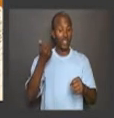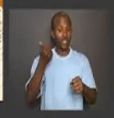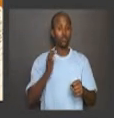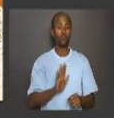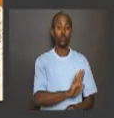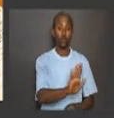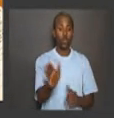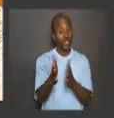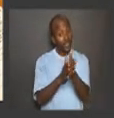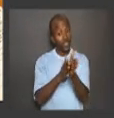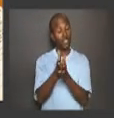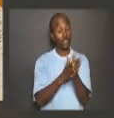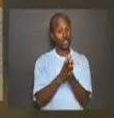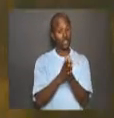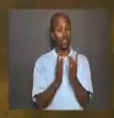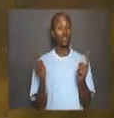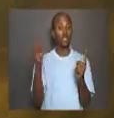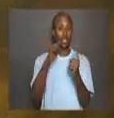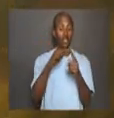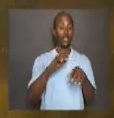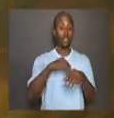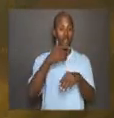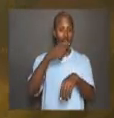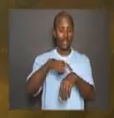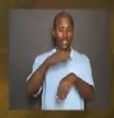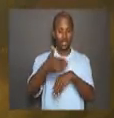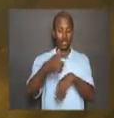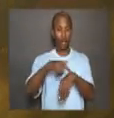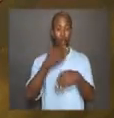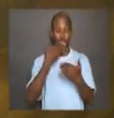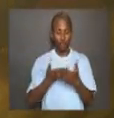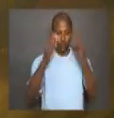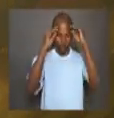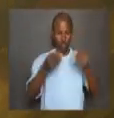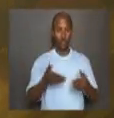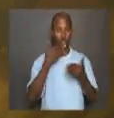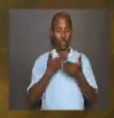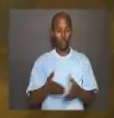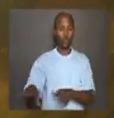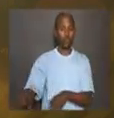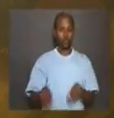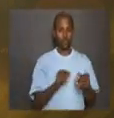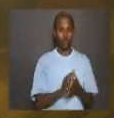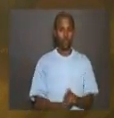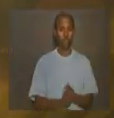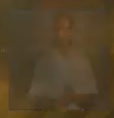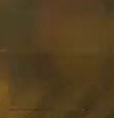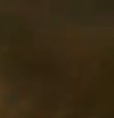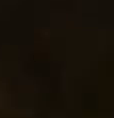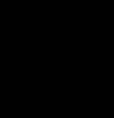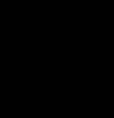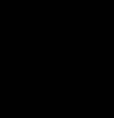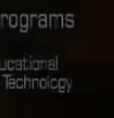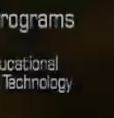that best meets your needs. Until next time, thank you, teacher. Thank you, students.